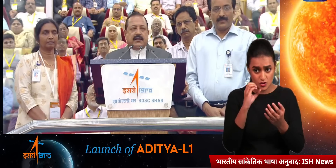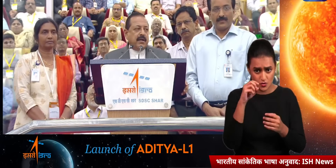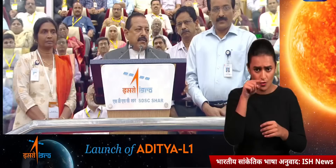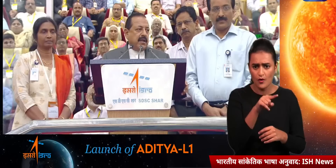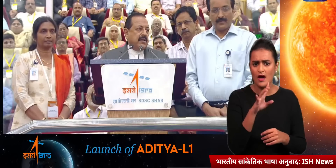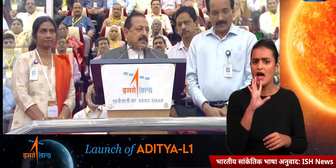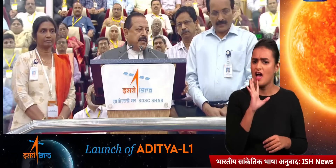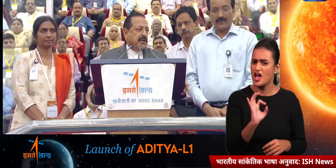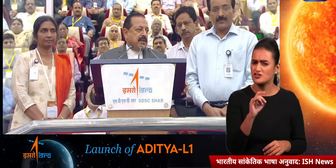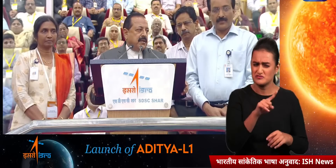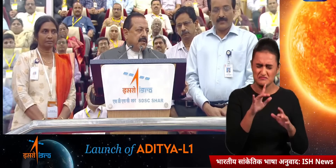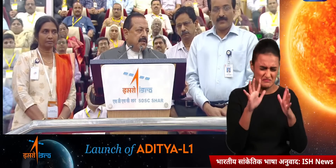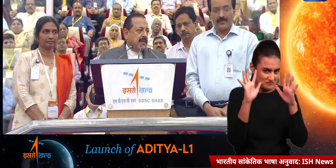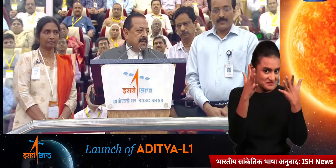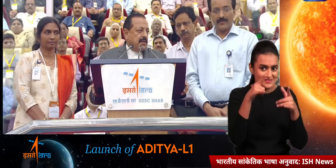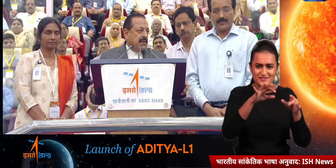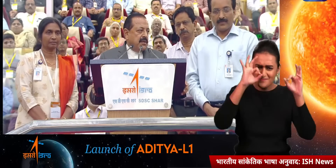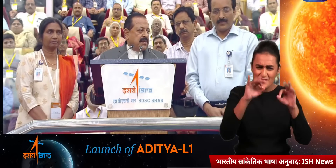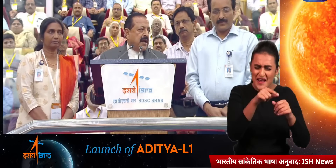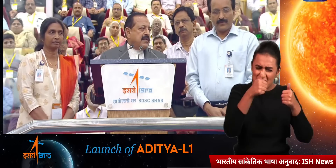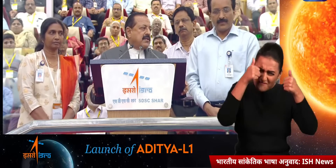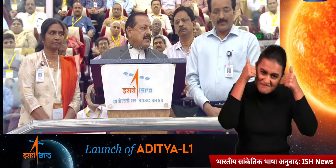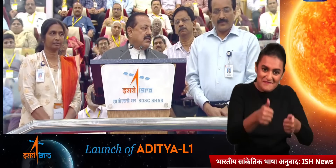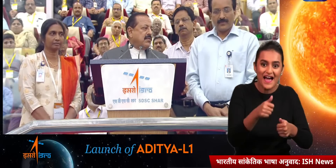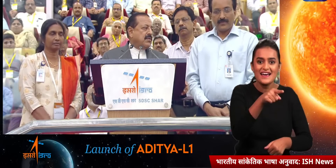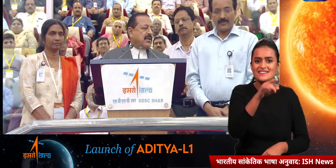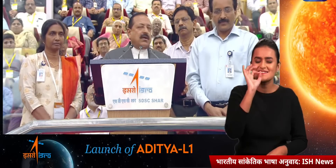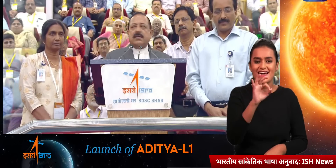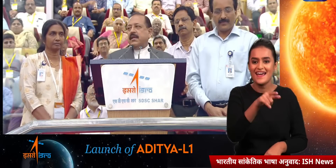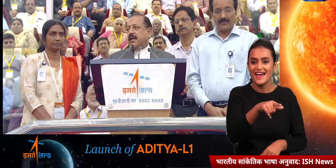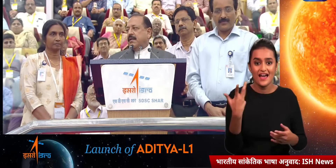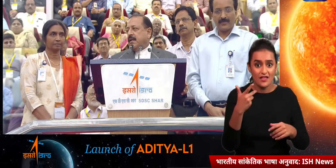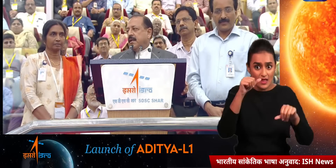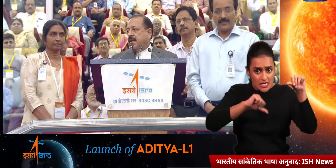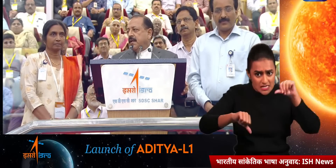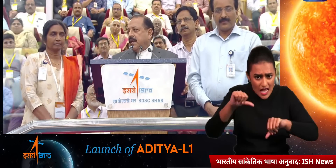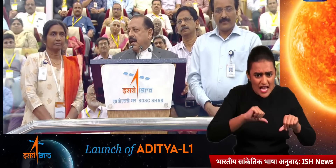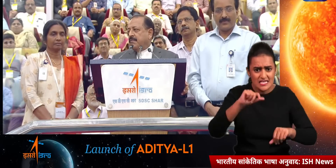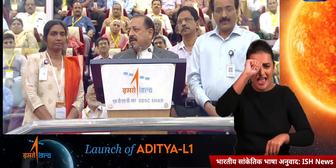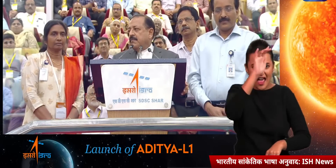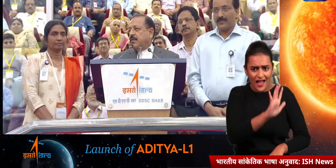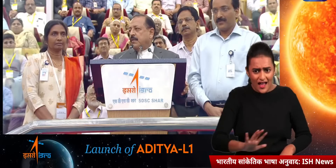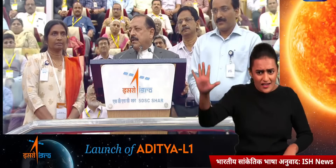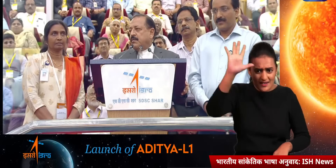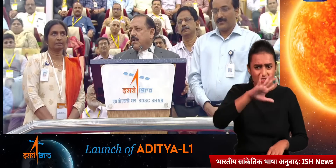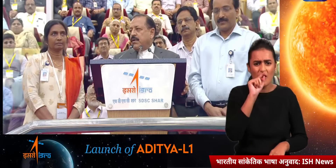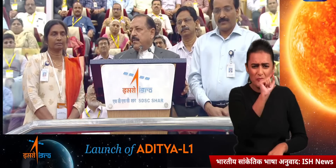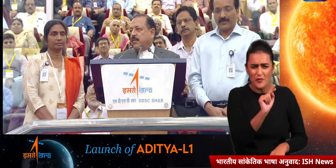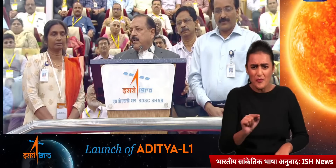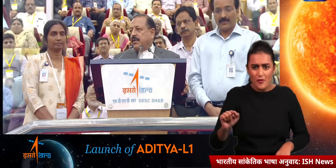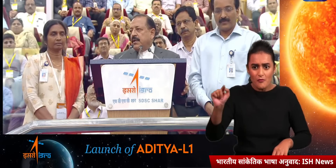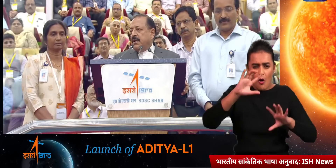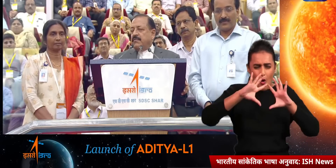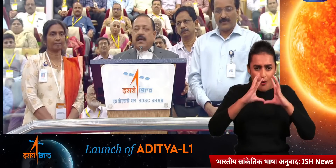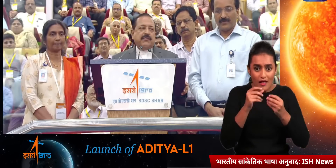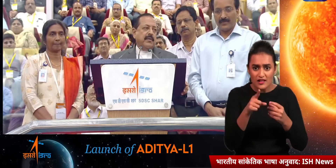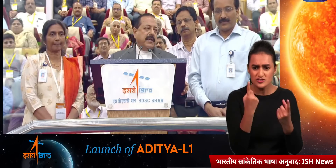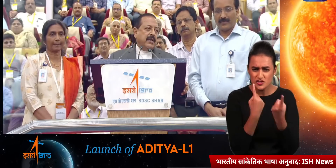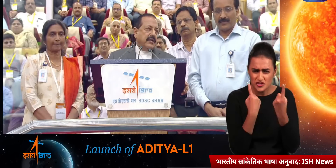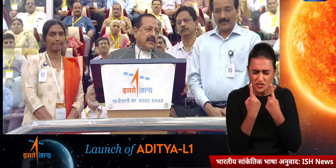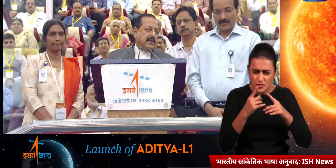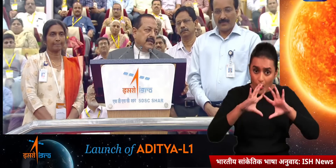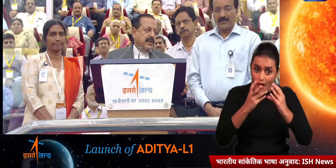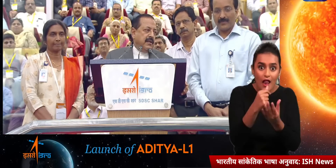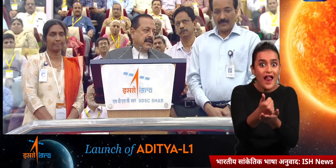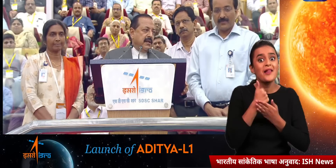in executing this mission, the science institutes across the country have come forward to contribute in one form